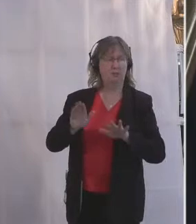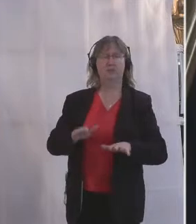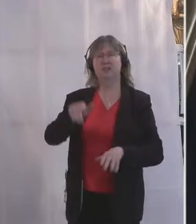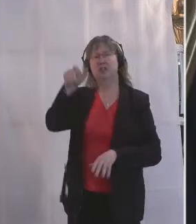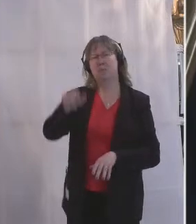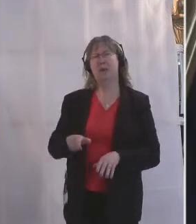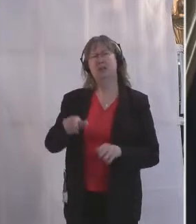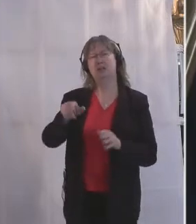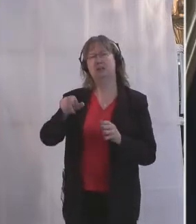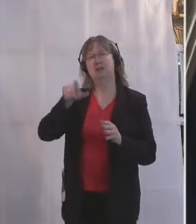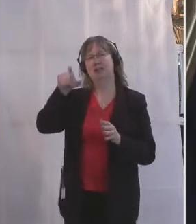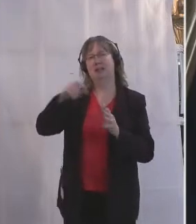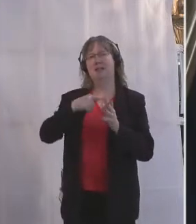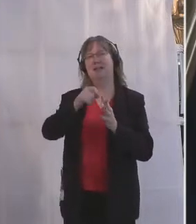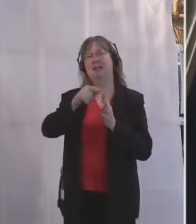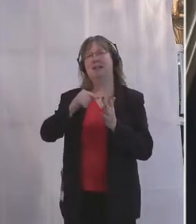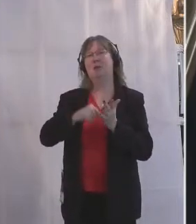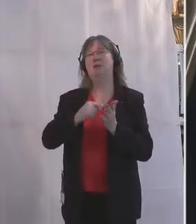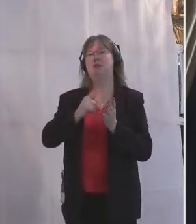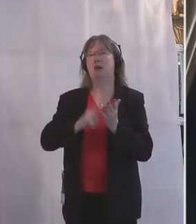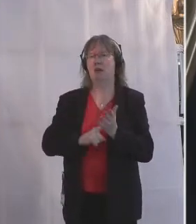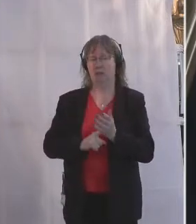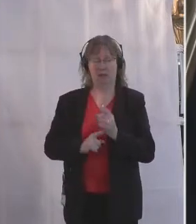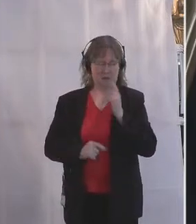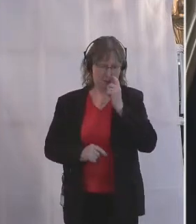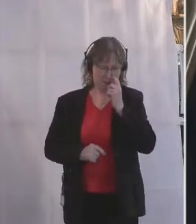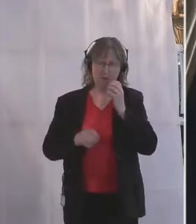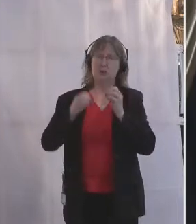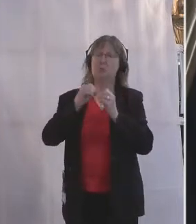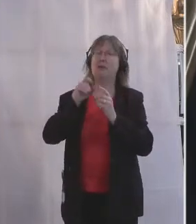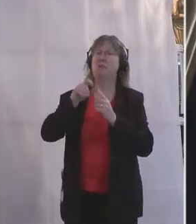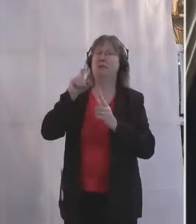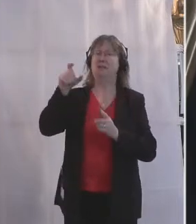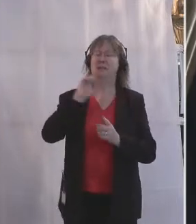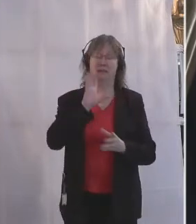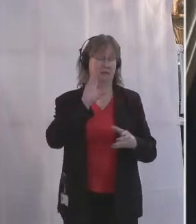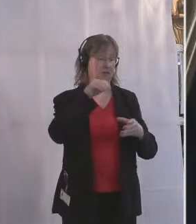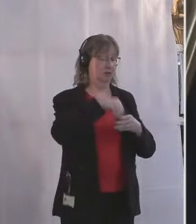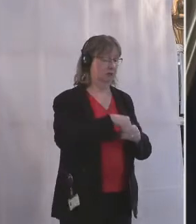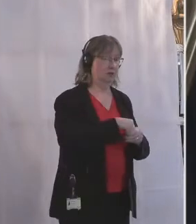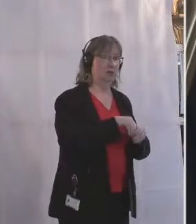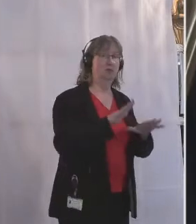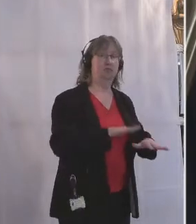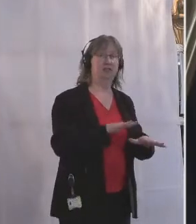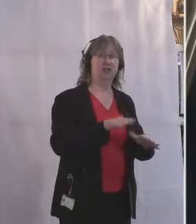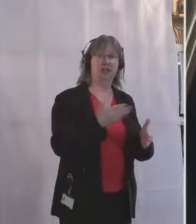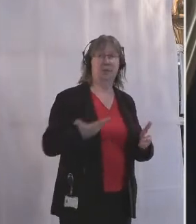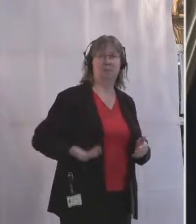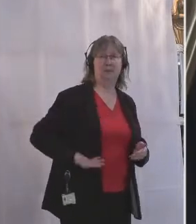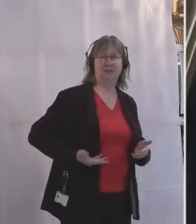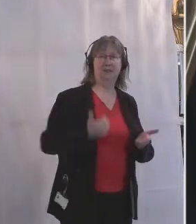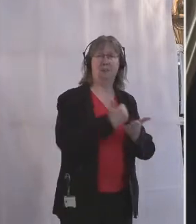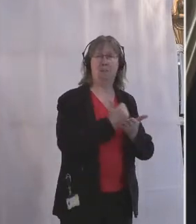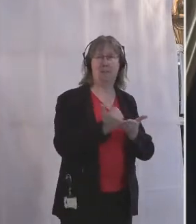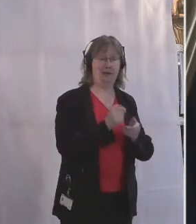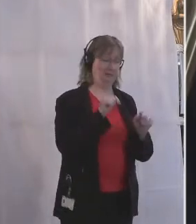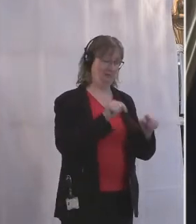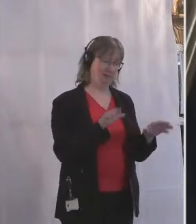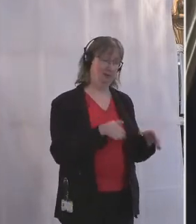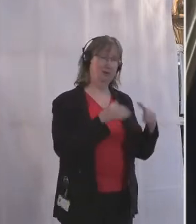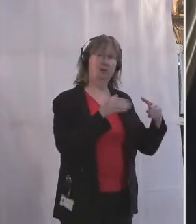that's okay. So British Patient Capital is part of British Business Bank, and that's the development